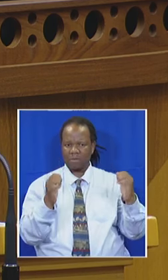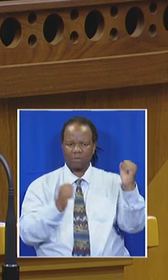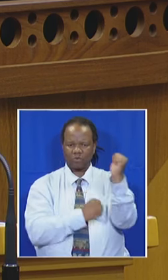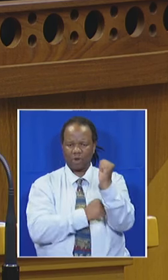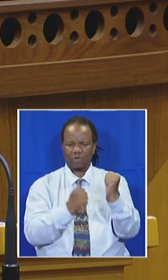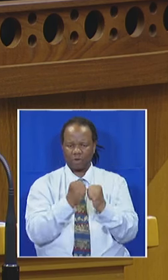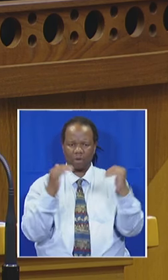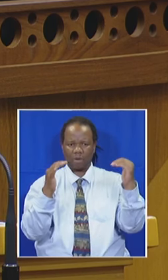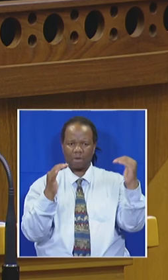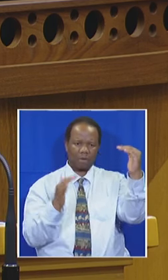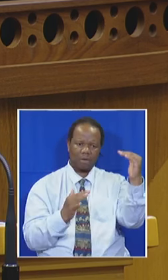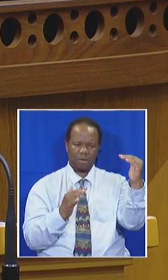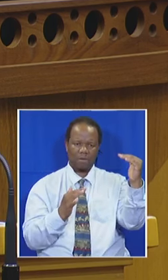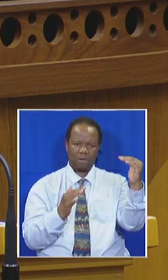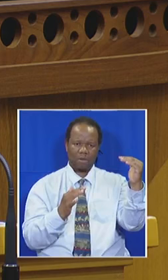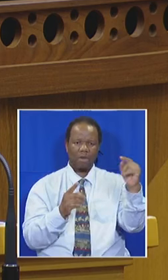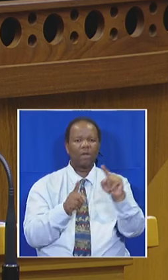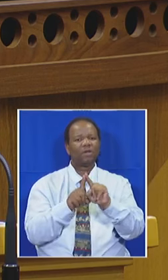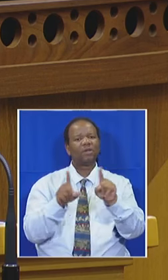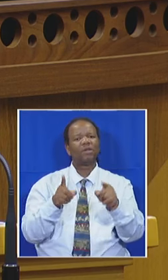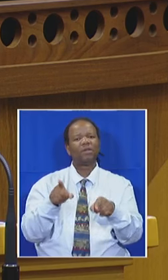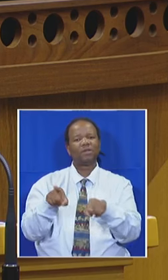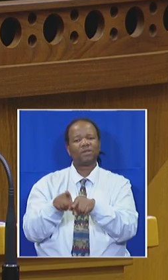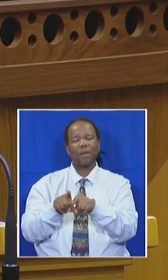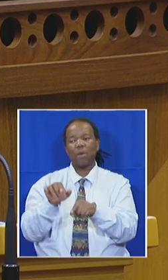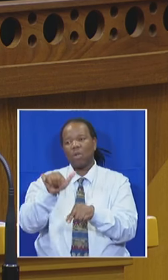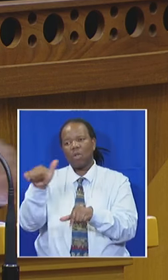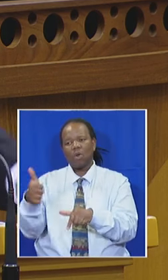mud, the much needed